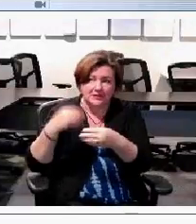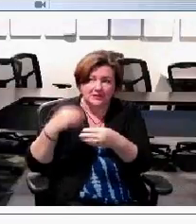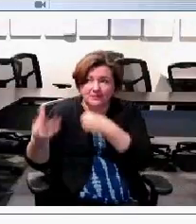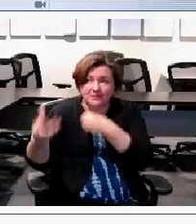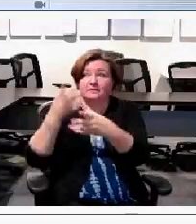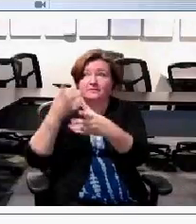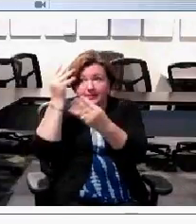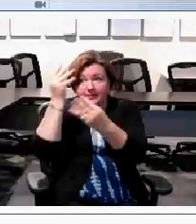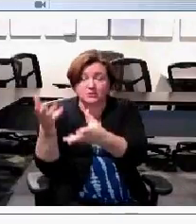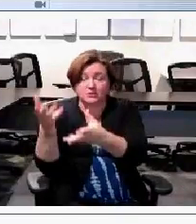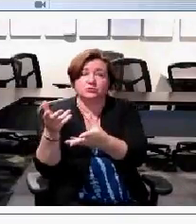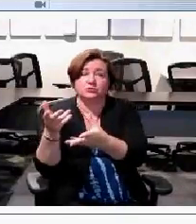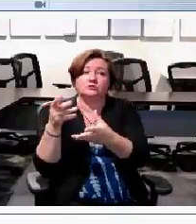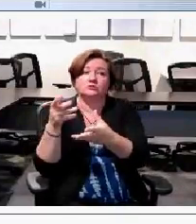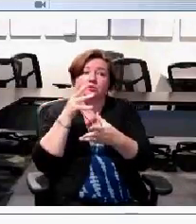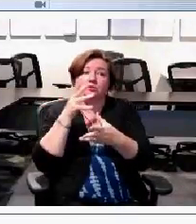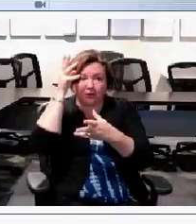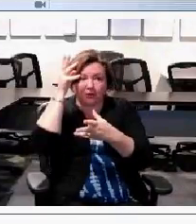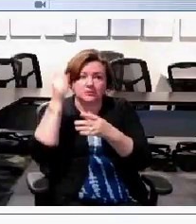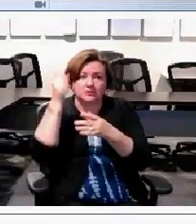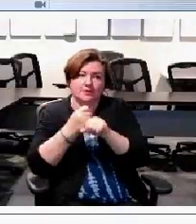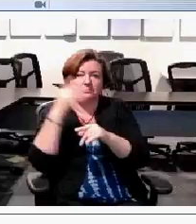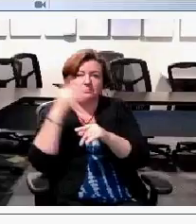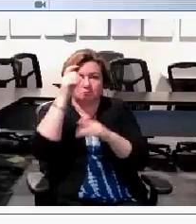as possible to inform parents.